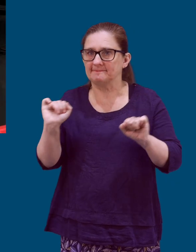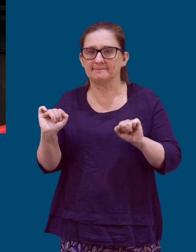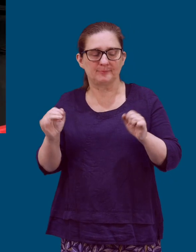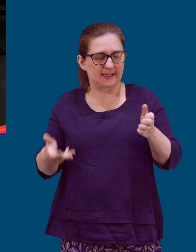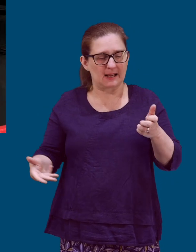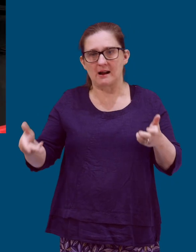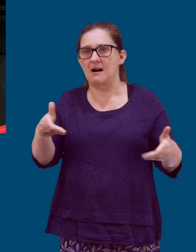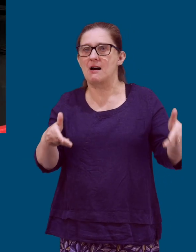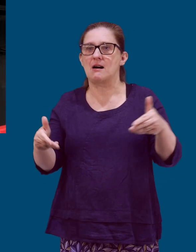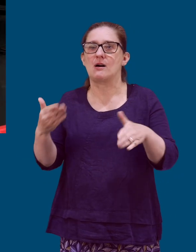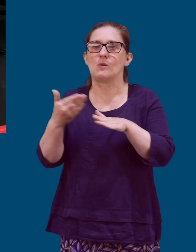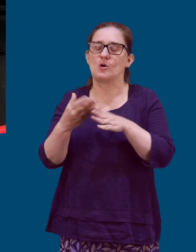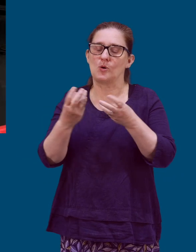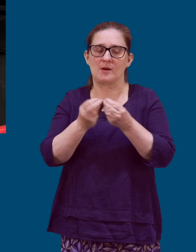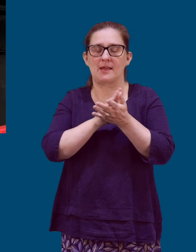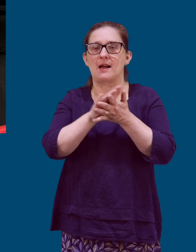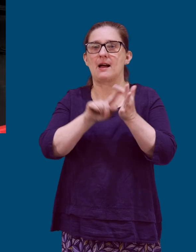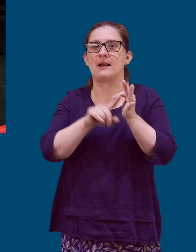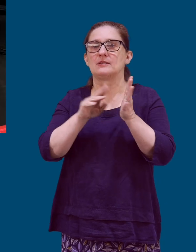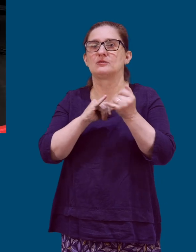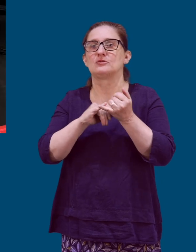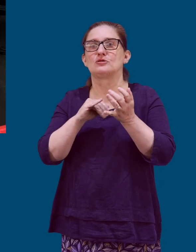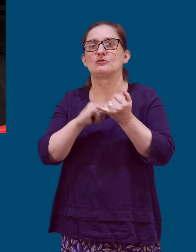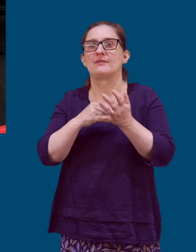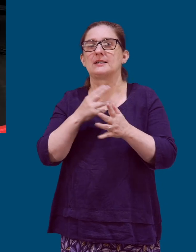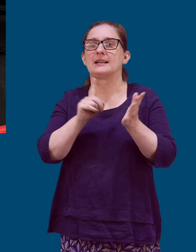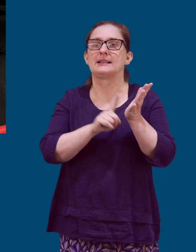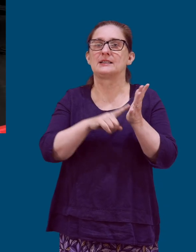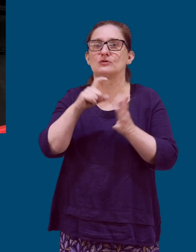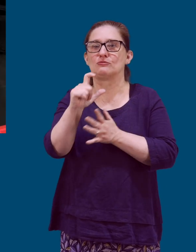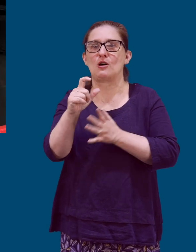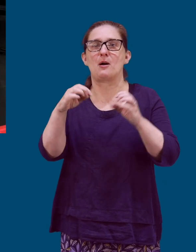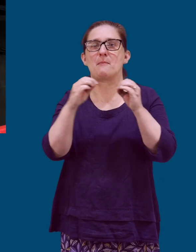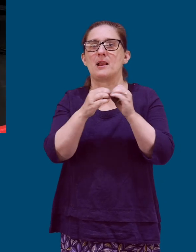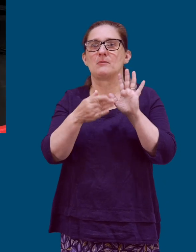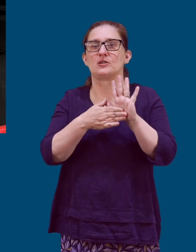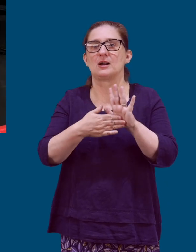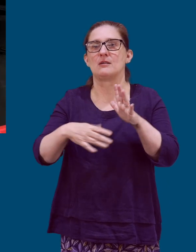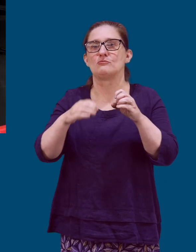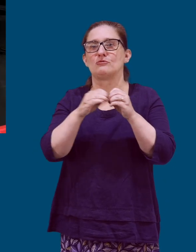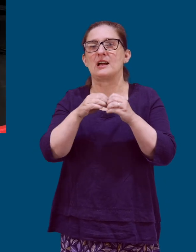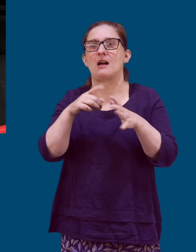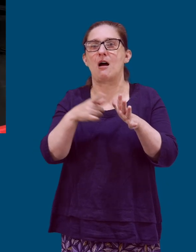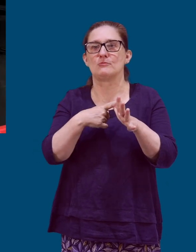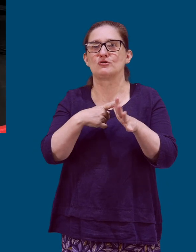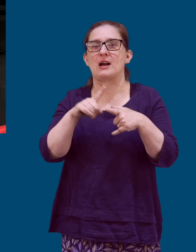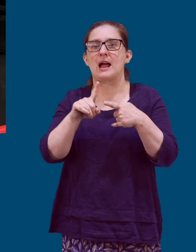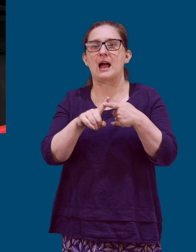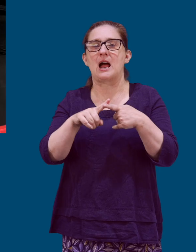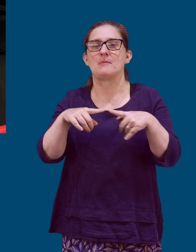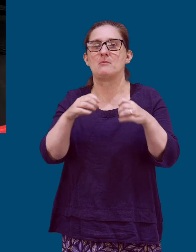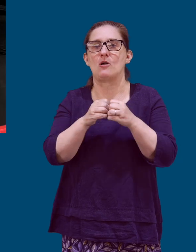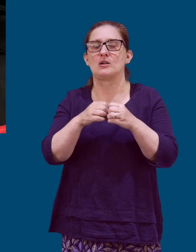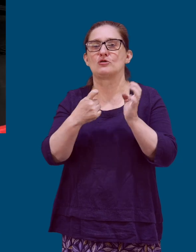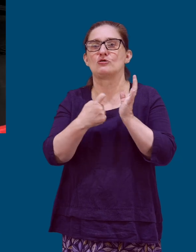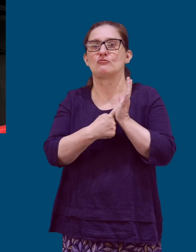blanket alongside Helen Stratford are Liz Crow, Bella Milroy, Rhiannon Armstrong, Emma Bolland, Rhonda